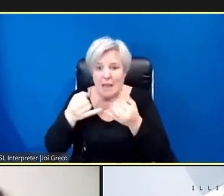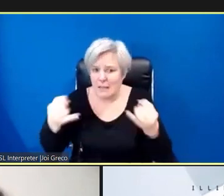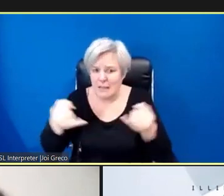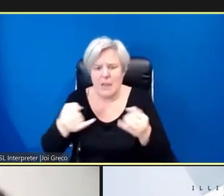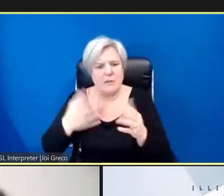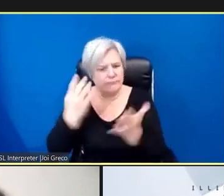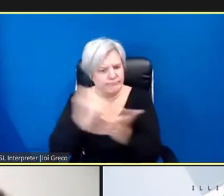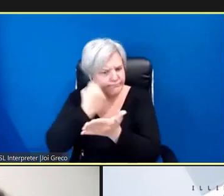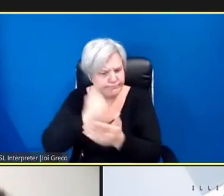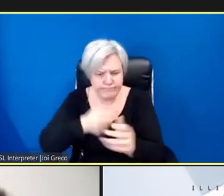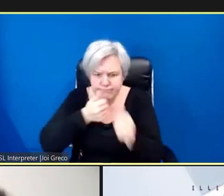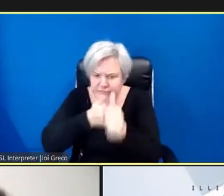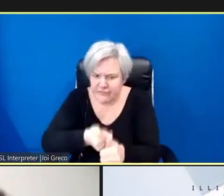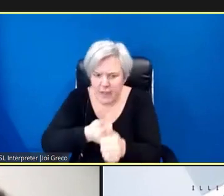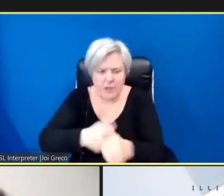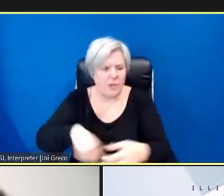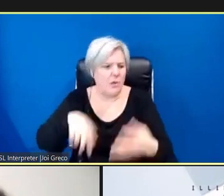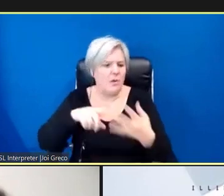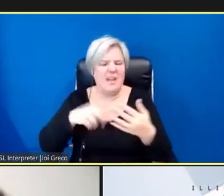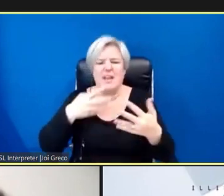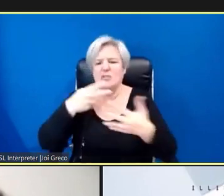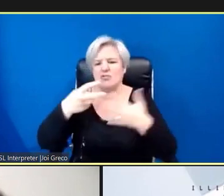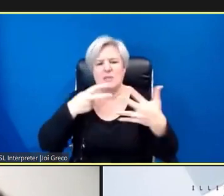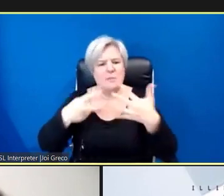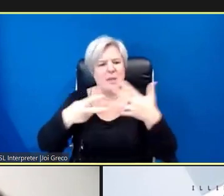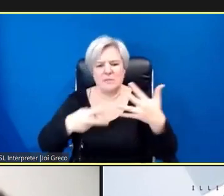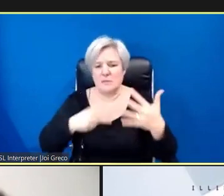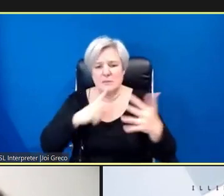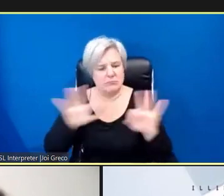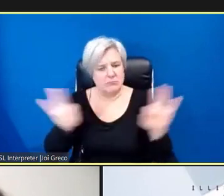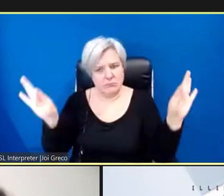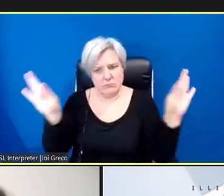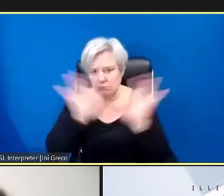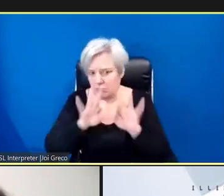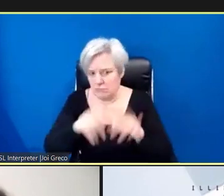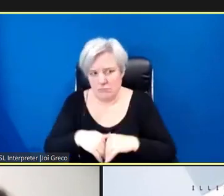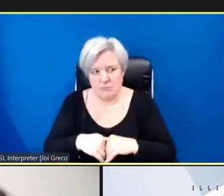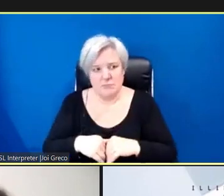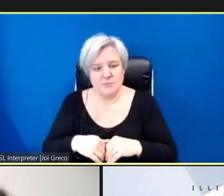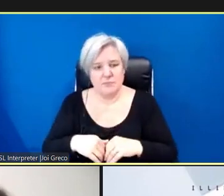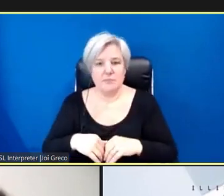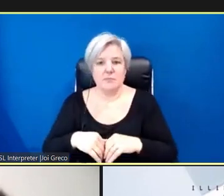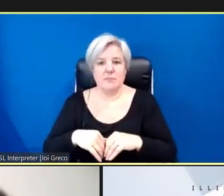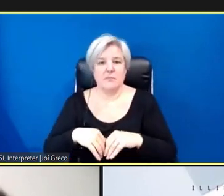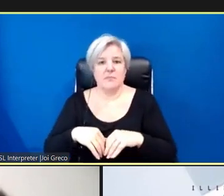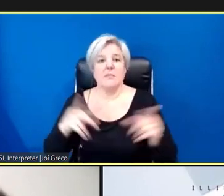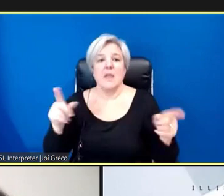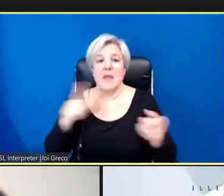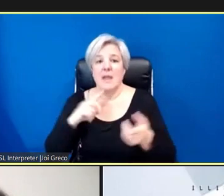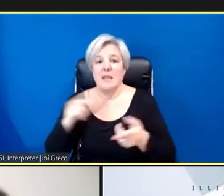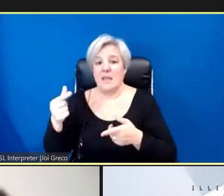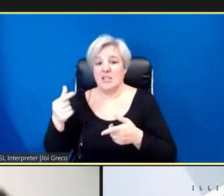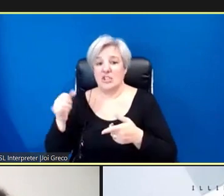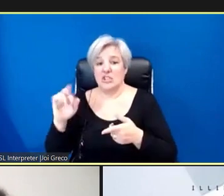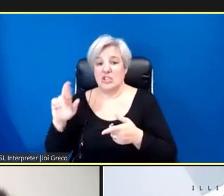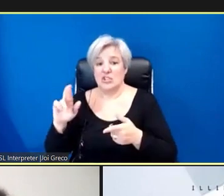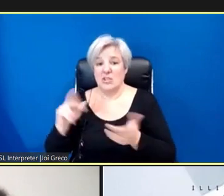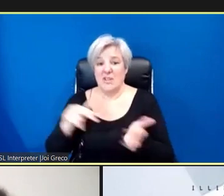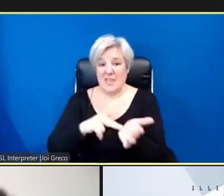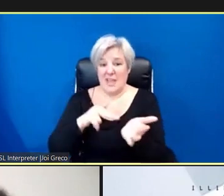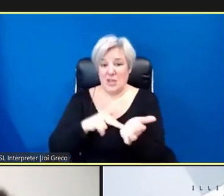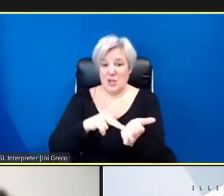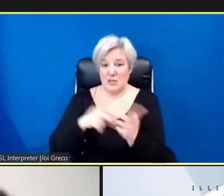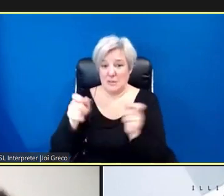that everything is really transparent. So, yeah. And then that nurse manager worksheet, and just